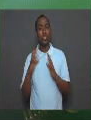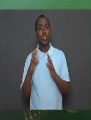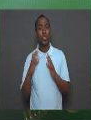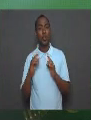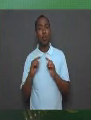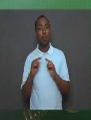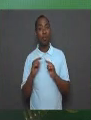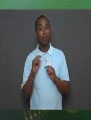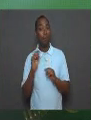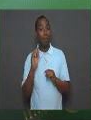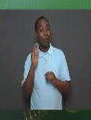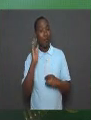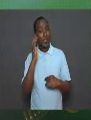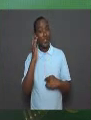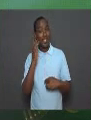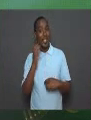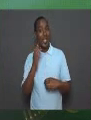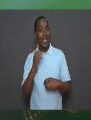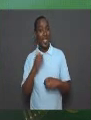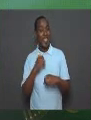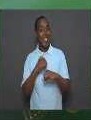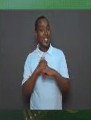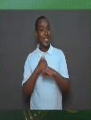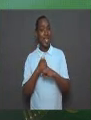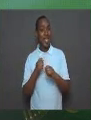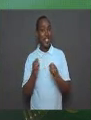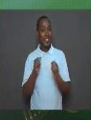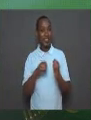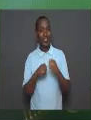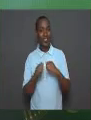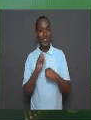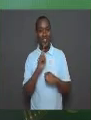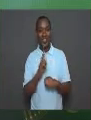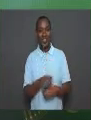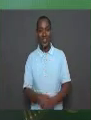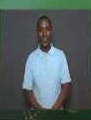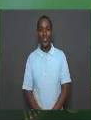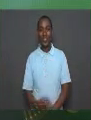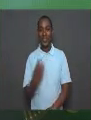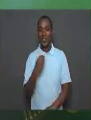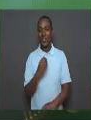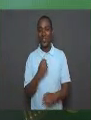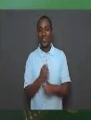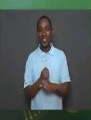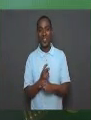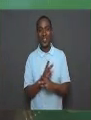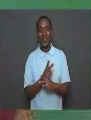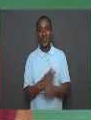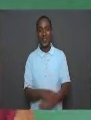a pathogen, then you are really paying attention. Keep up the good work.